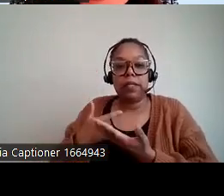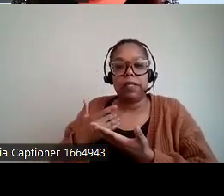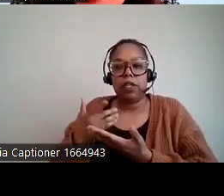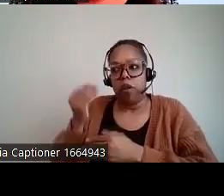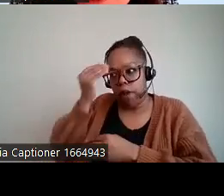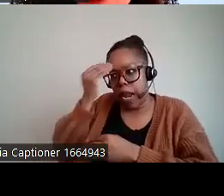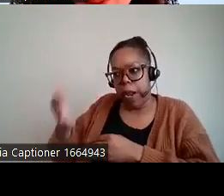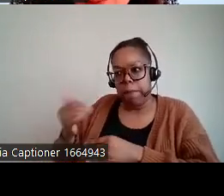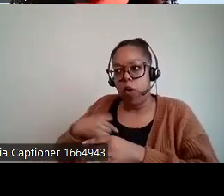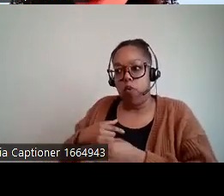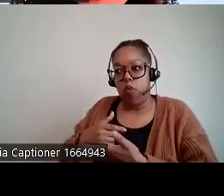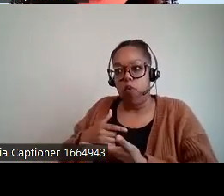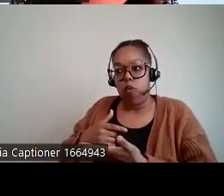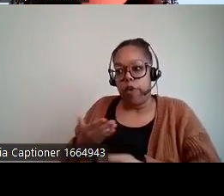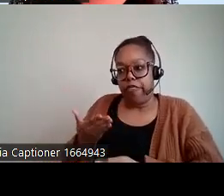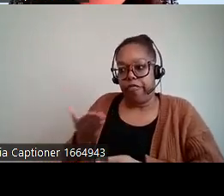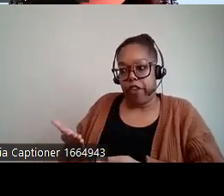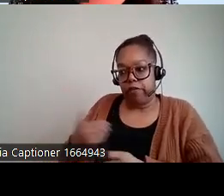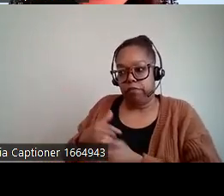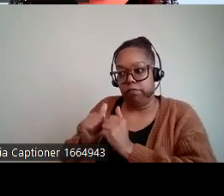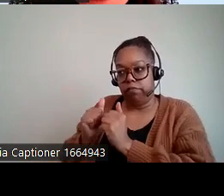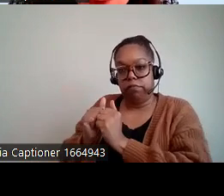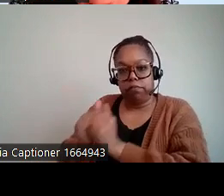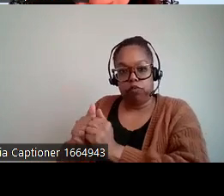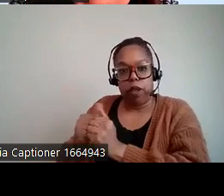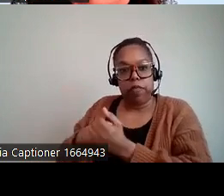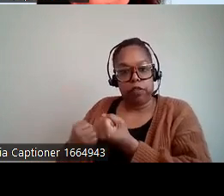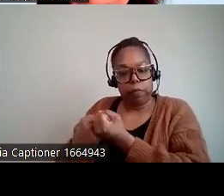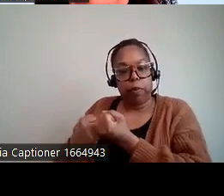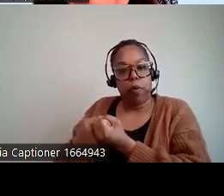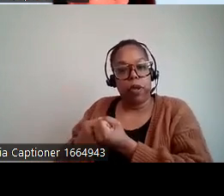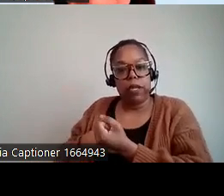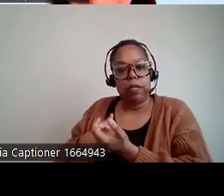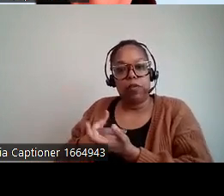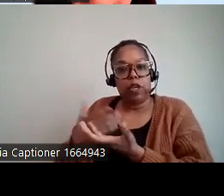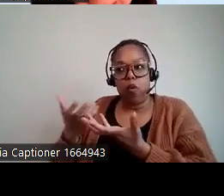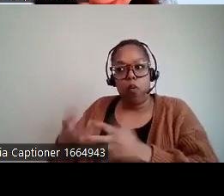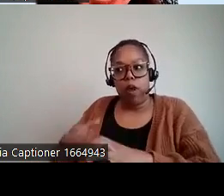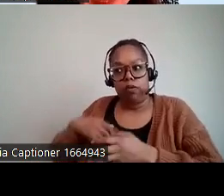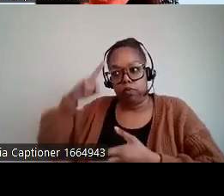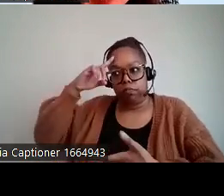trying to, throw any punches or confuse them along the way.